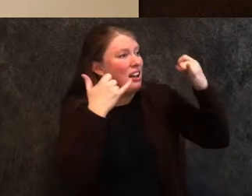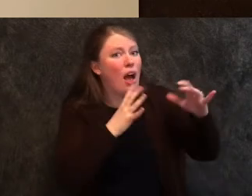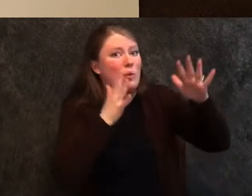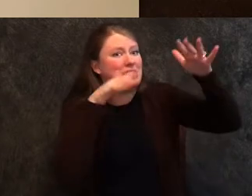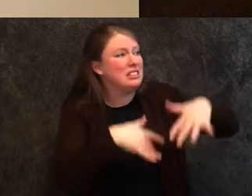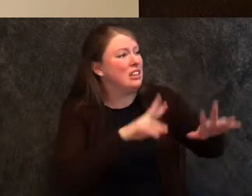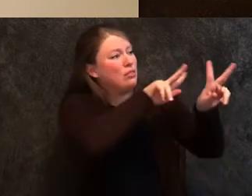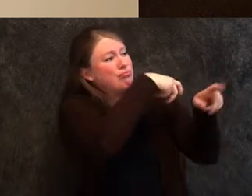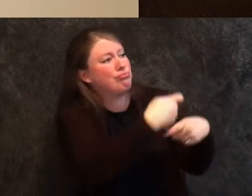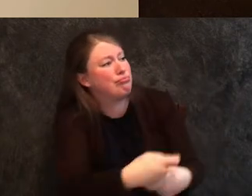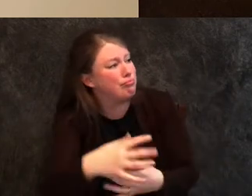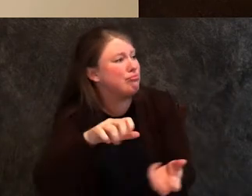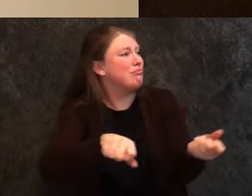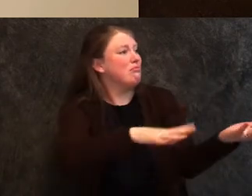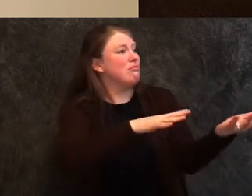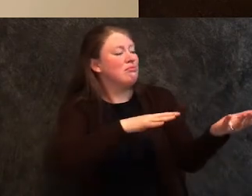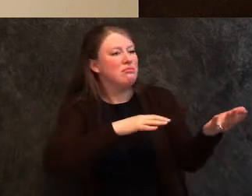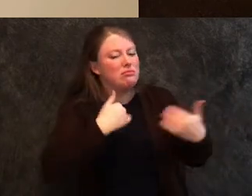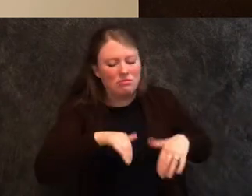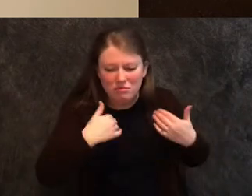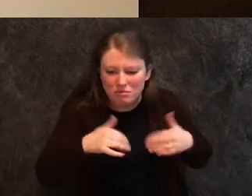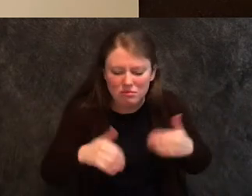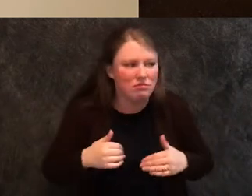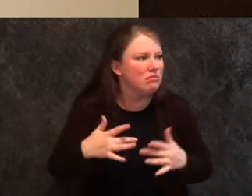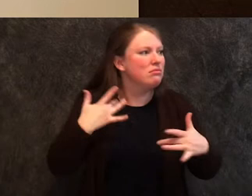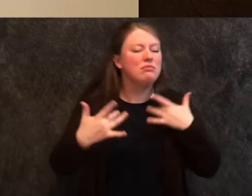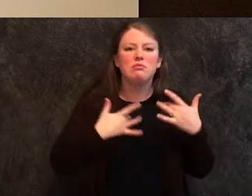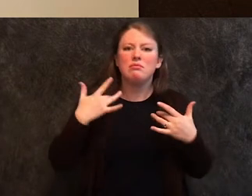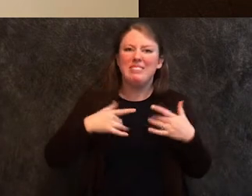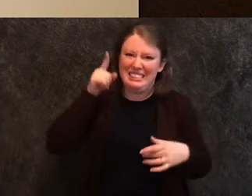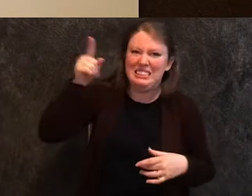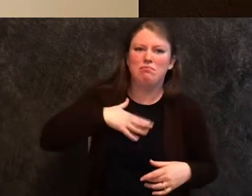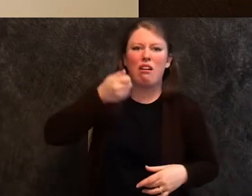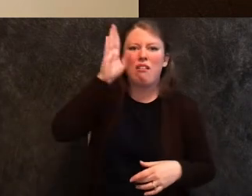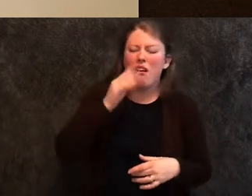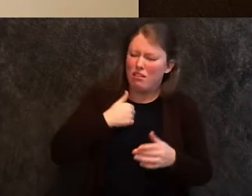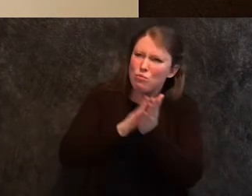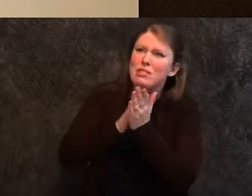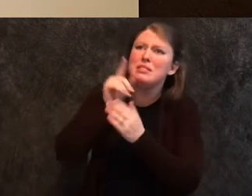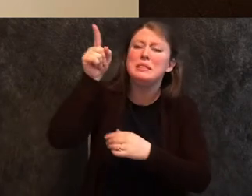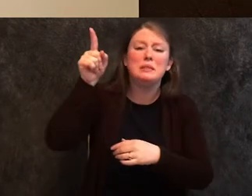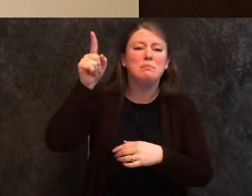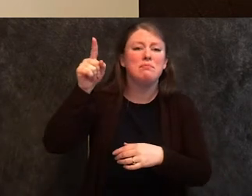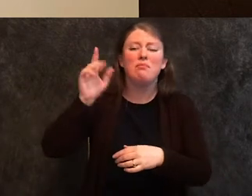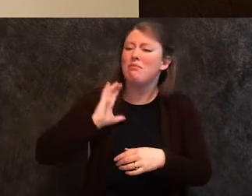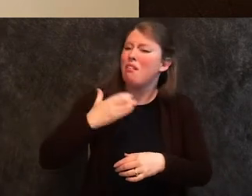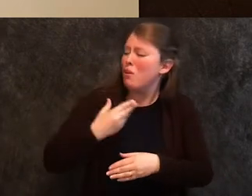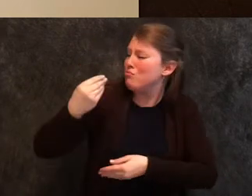become my salvation. This is my God, and I will praise him, my father's God, and I